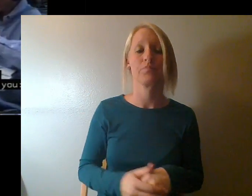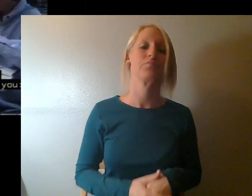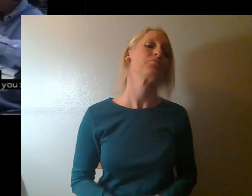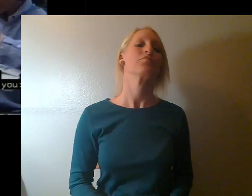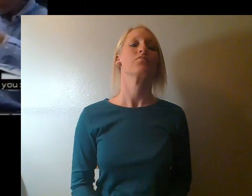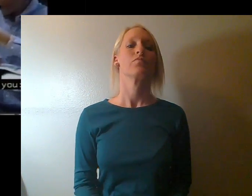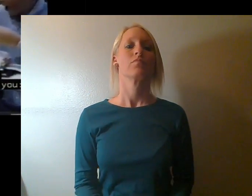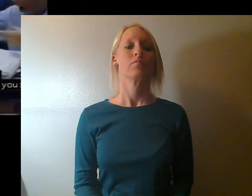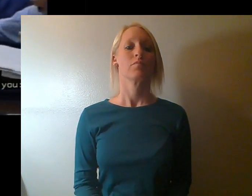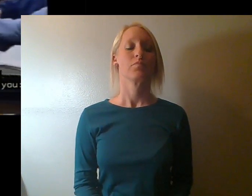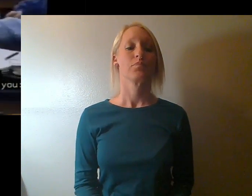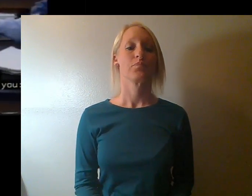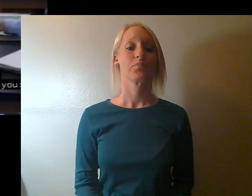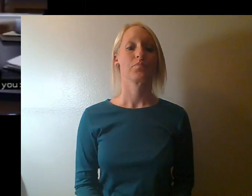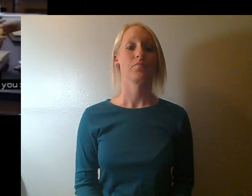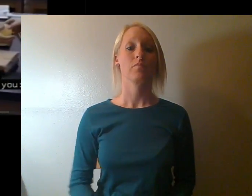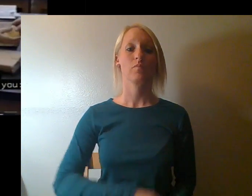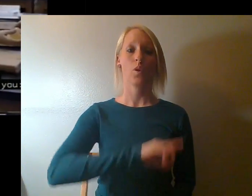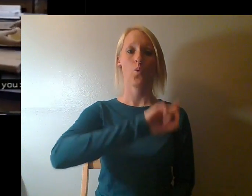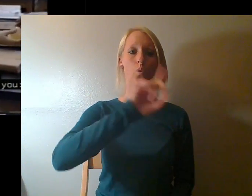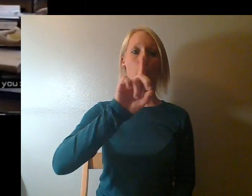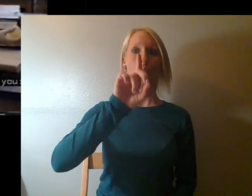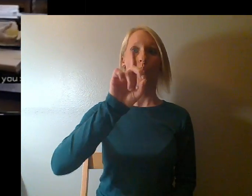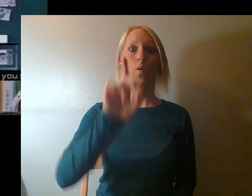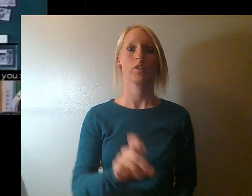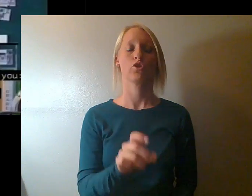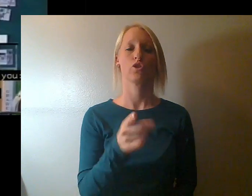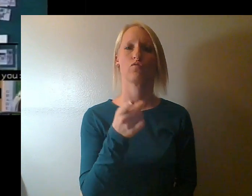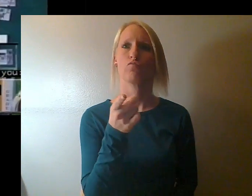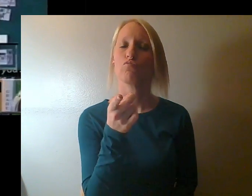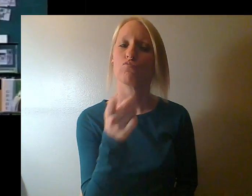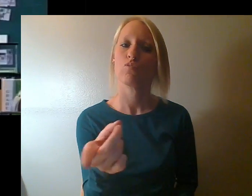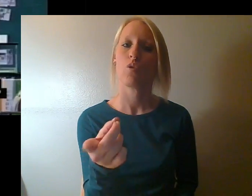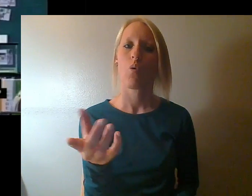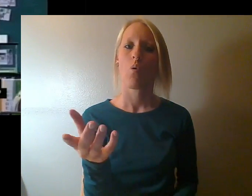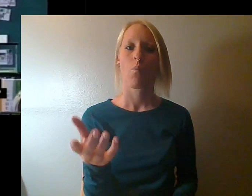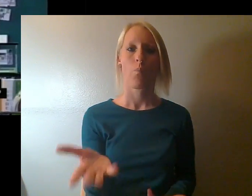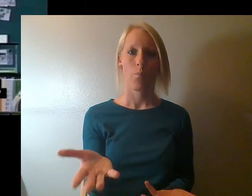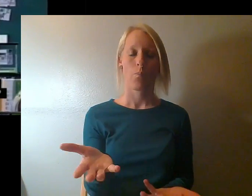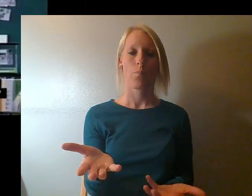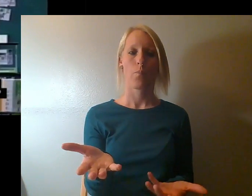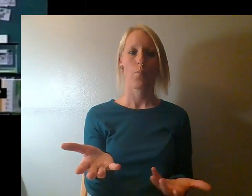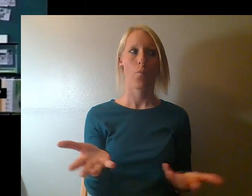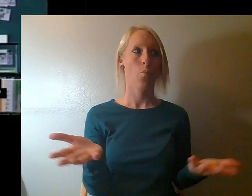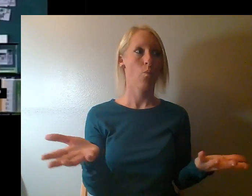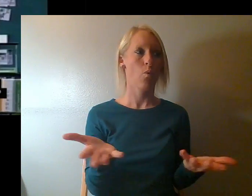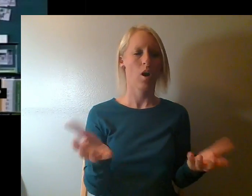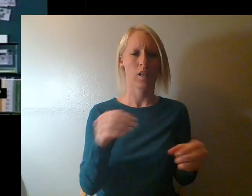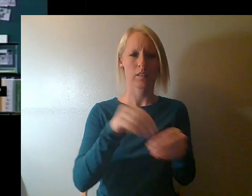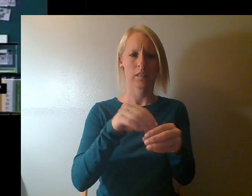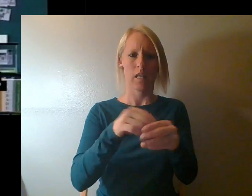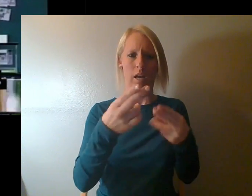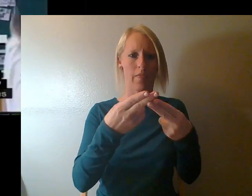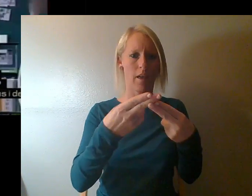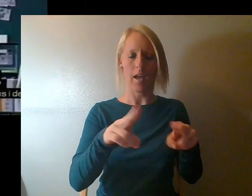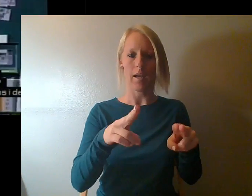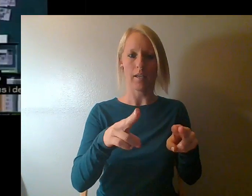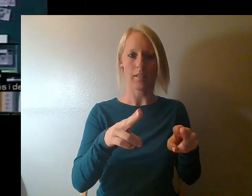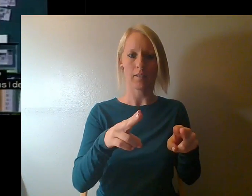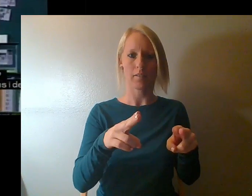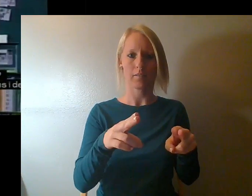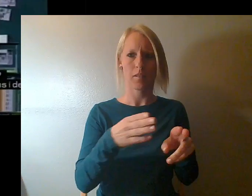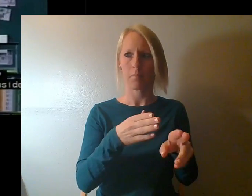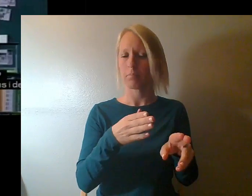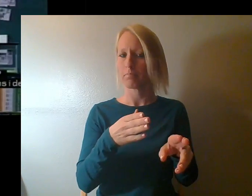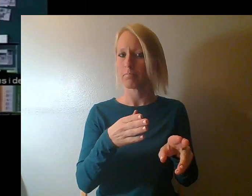happen? All right? First off, what's the main ingredient inside that egg? What's the main chemical inside that